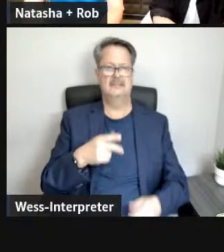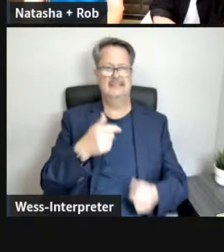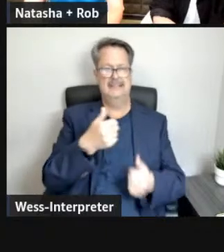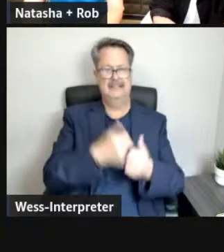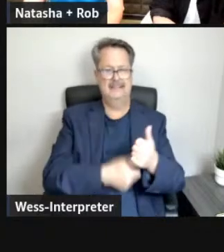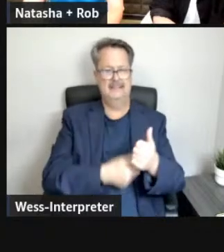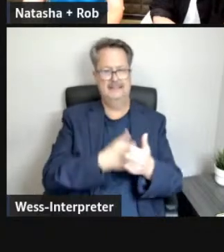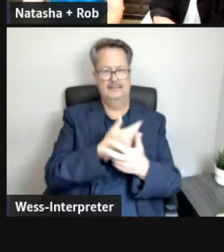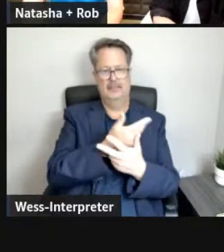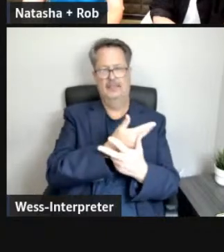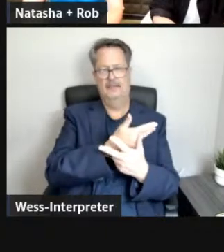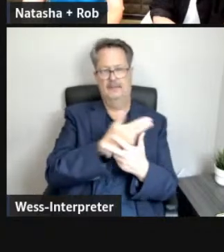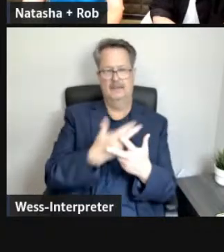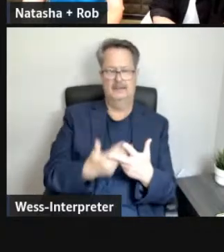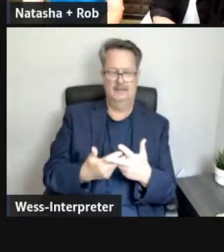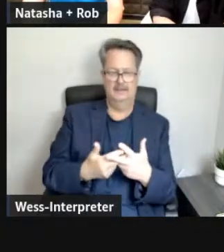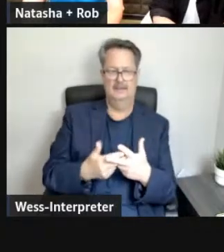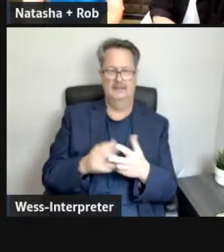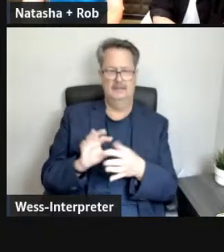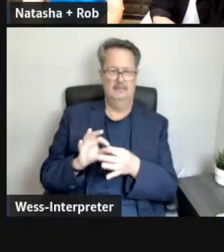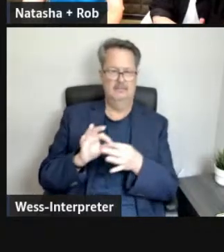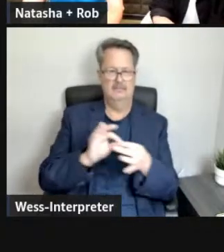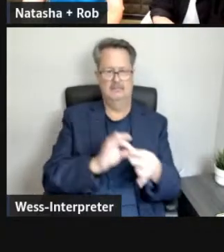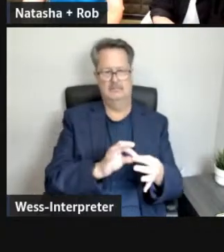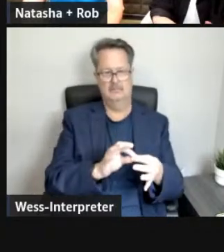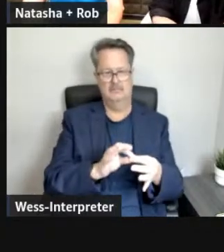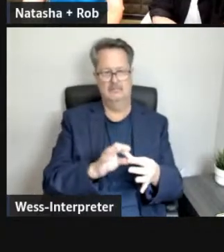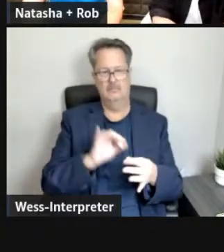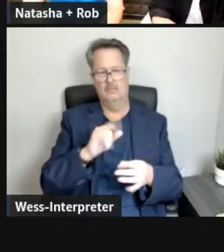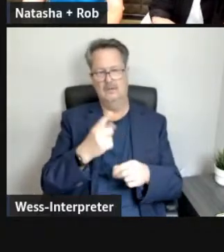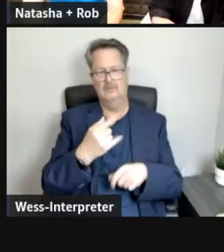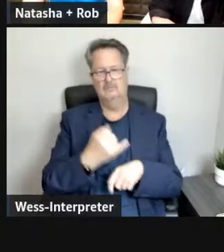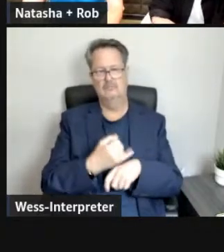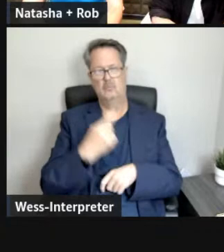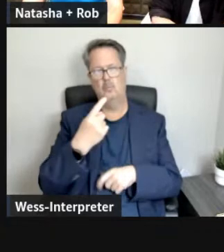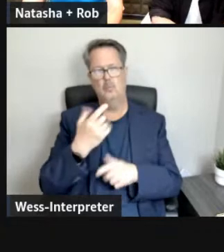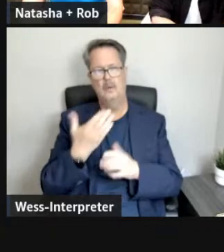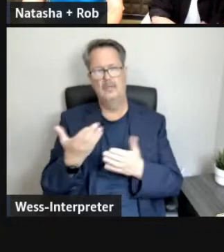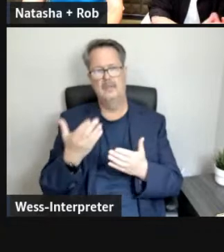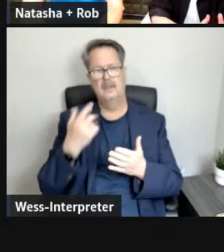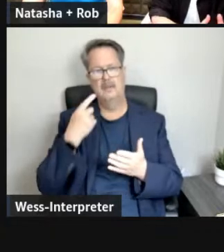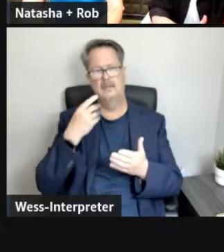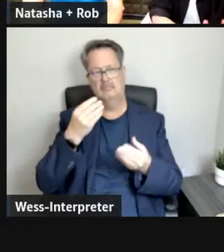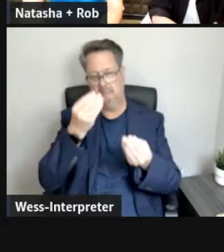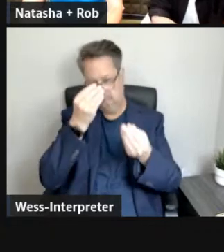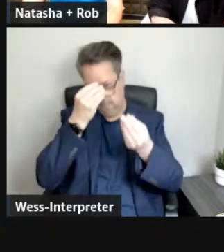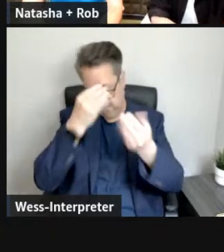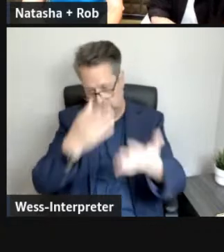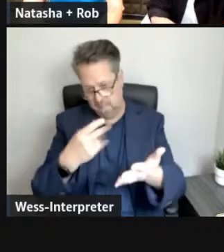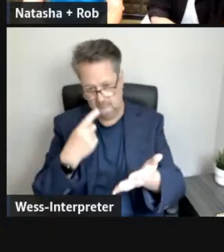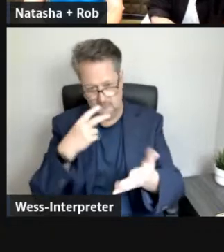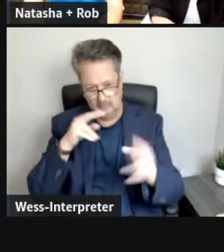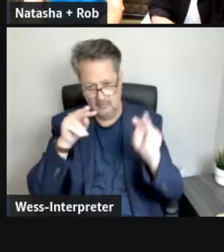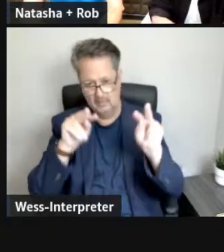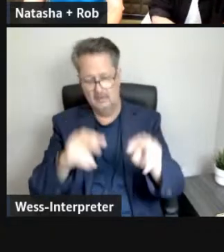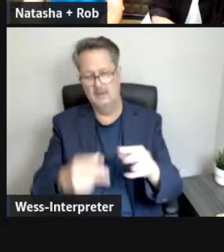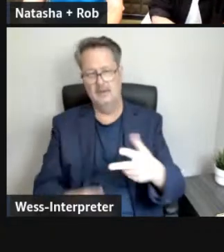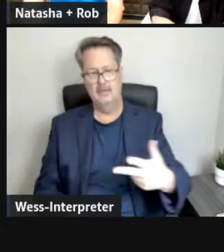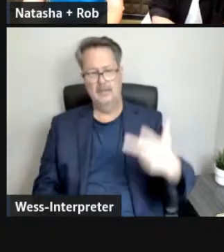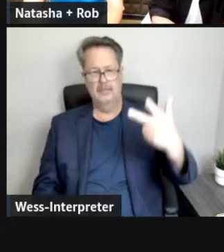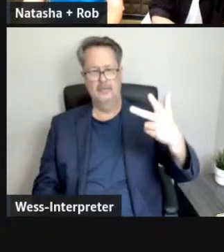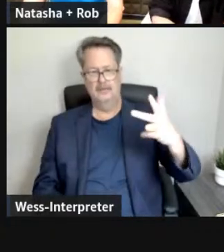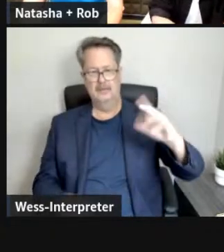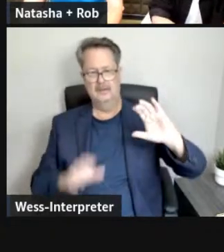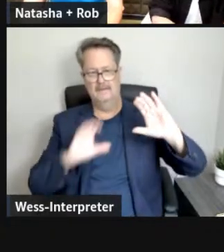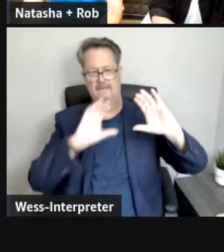of EC2 compute instance. One thing to note from an operational perspective, this is 3 configurations that you'll need to